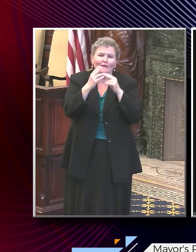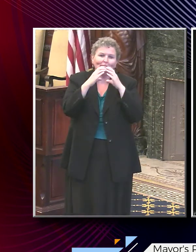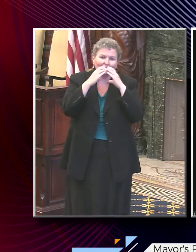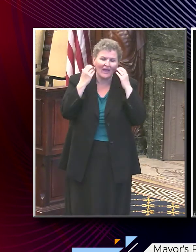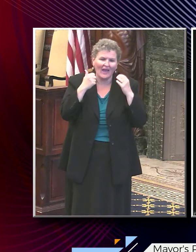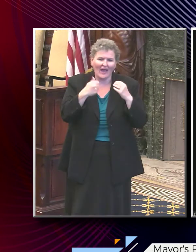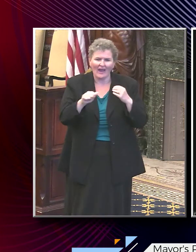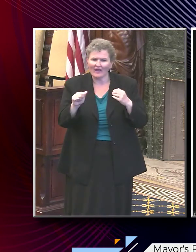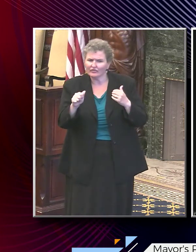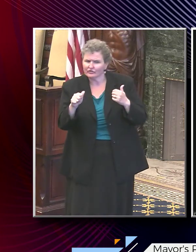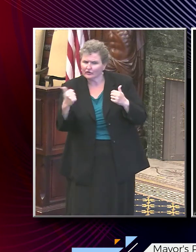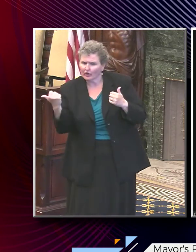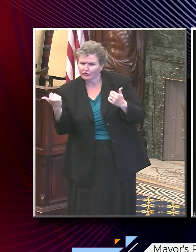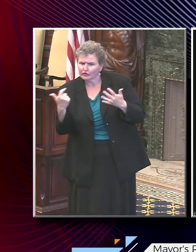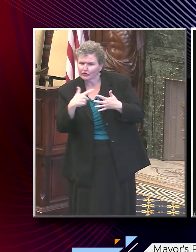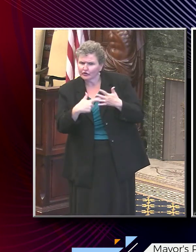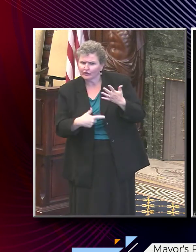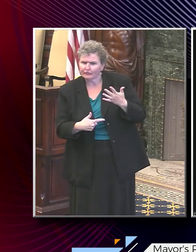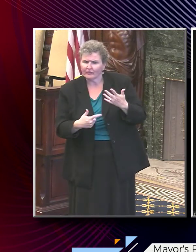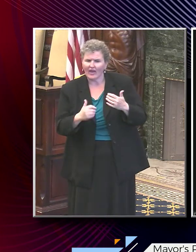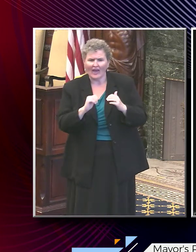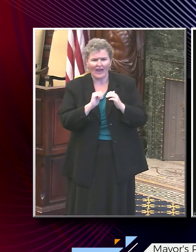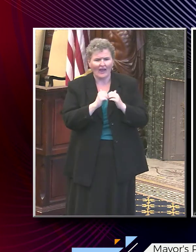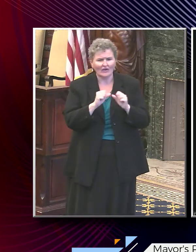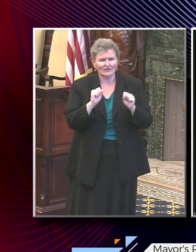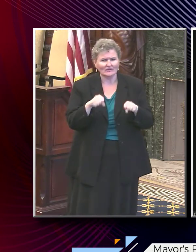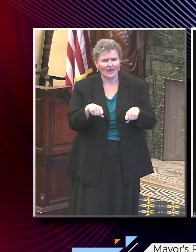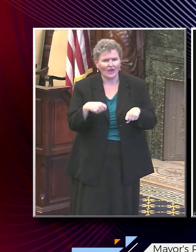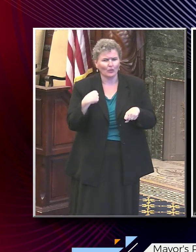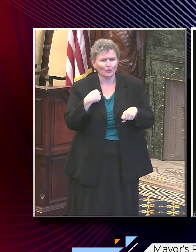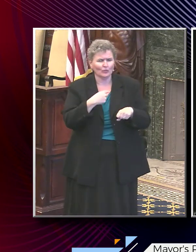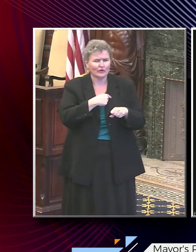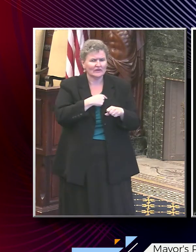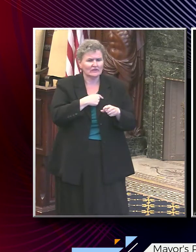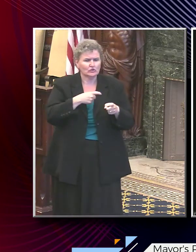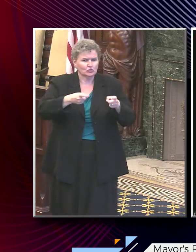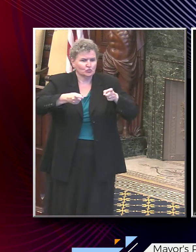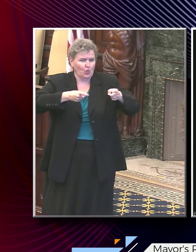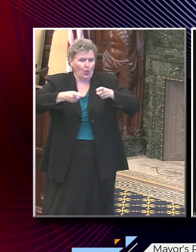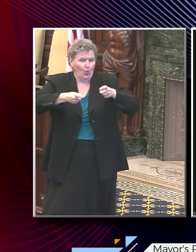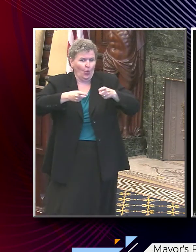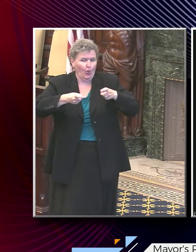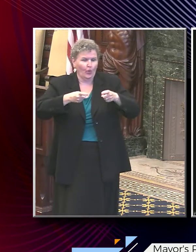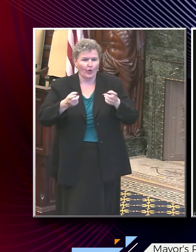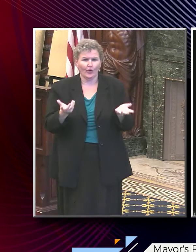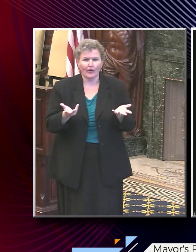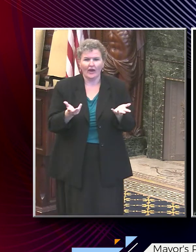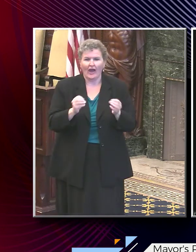else, how do we get this under control? Because obviously